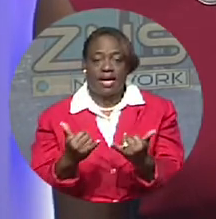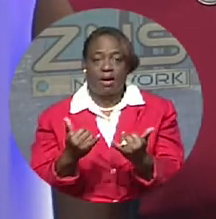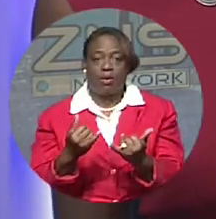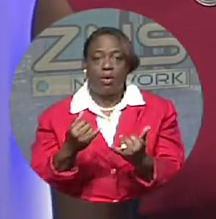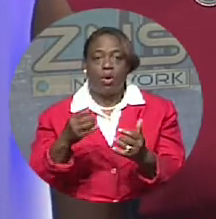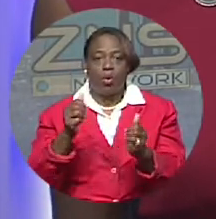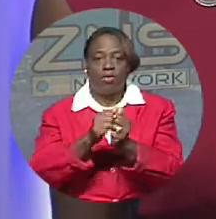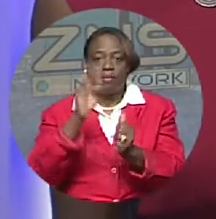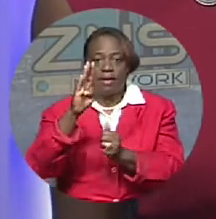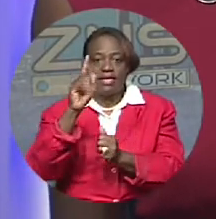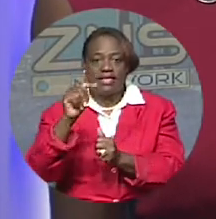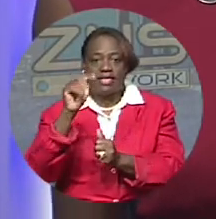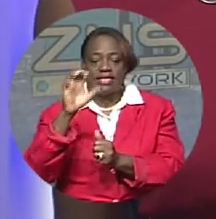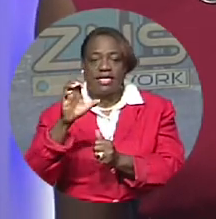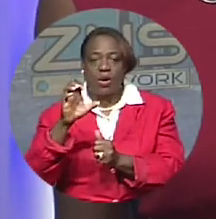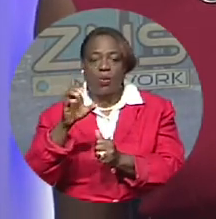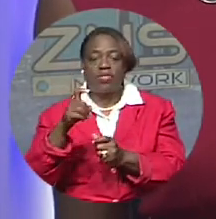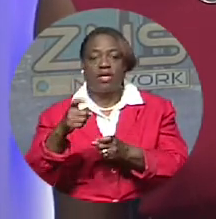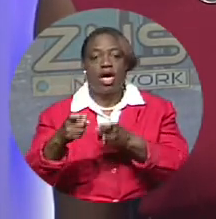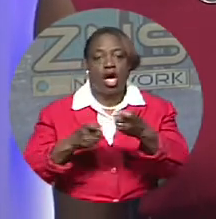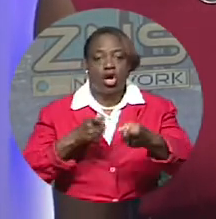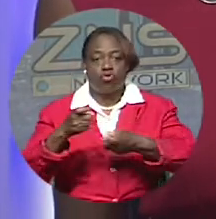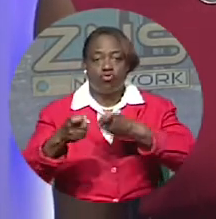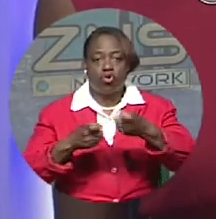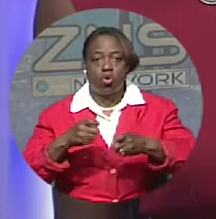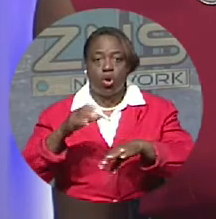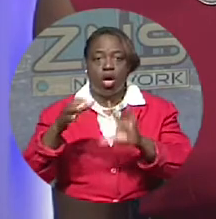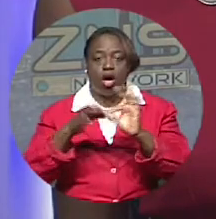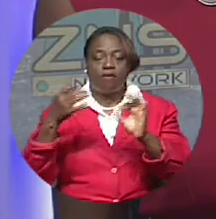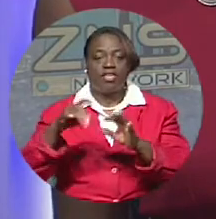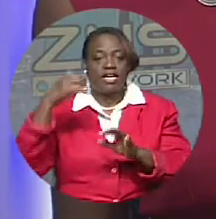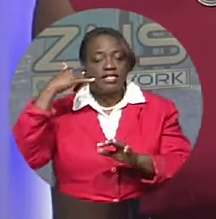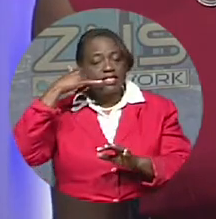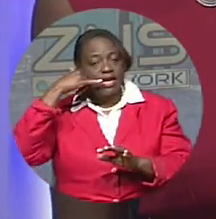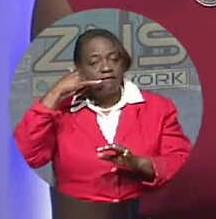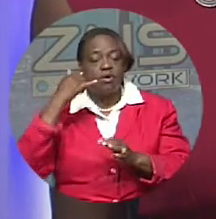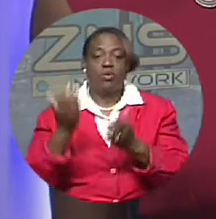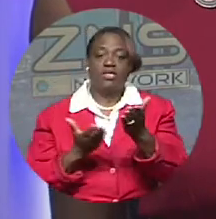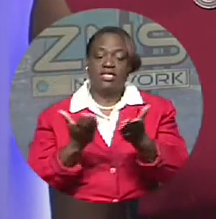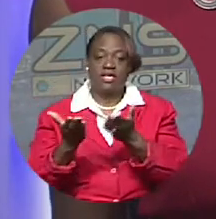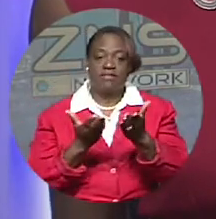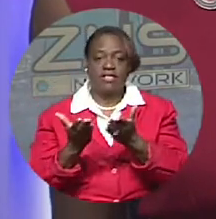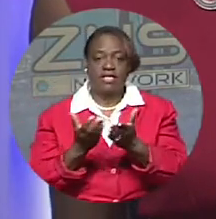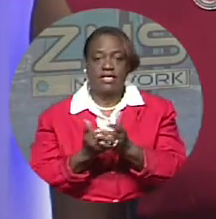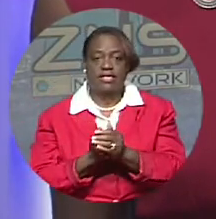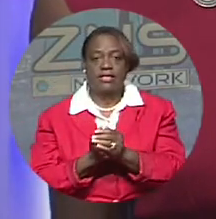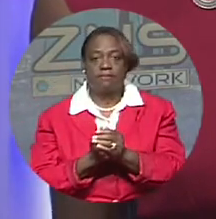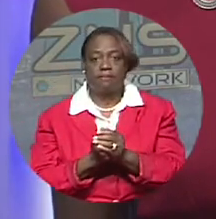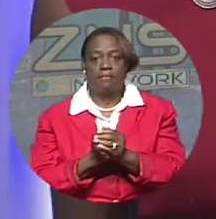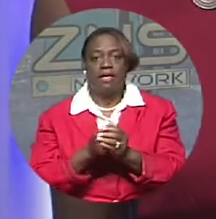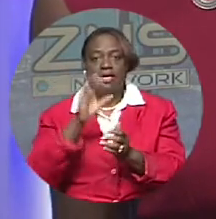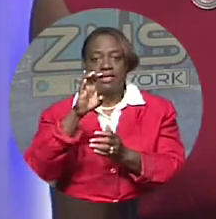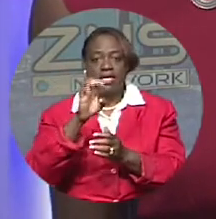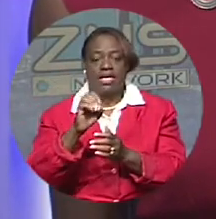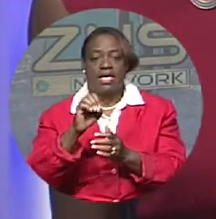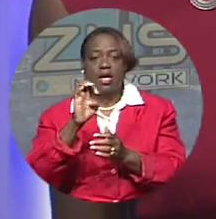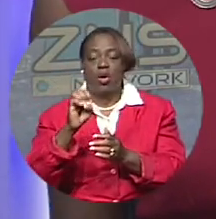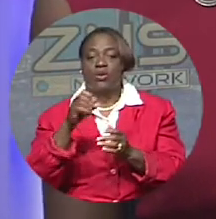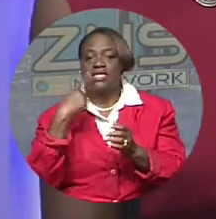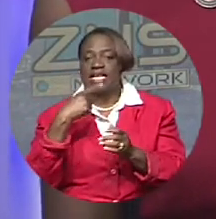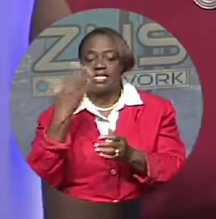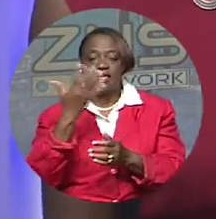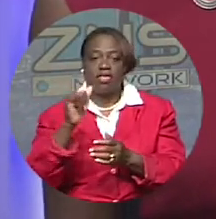monopoly on cellular services? Well, the company's top executive says whenever the time comes for that license to be granted, They will be